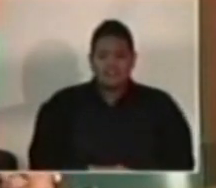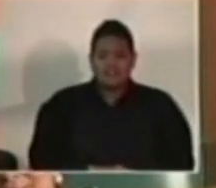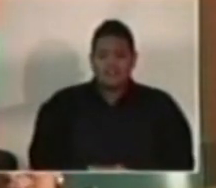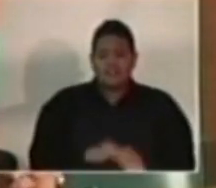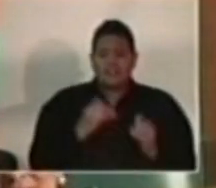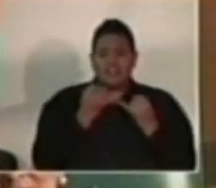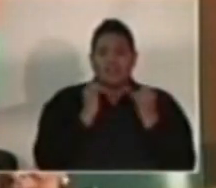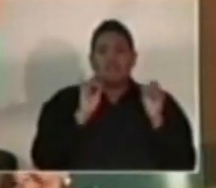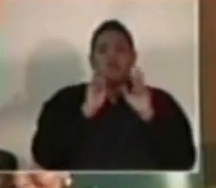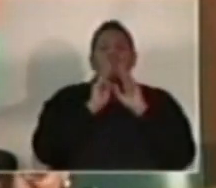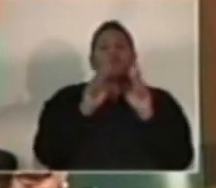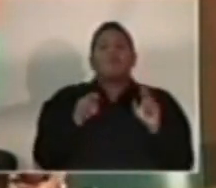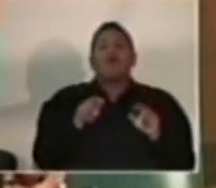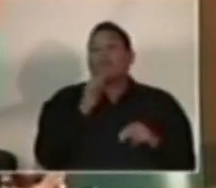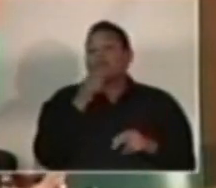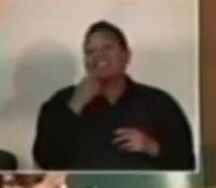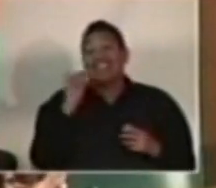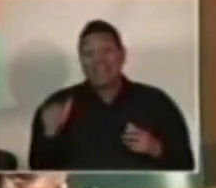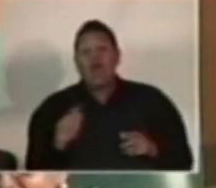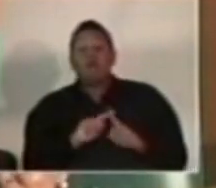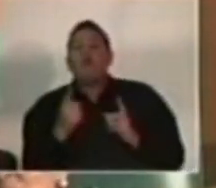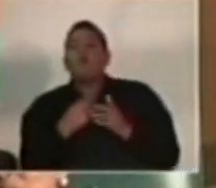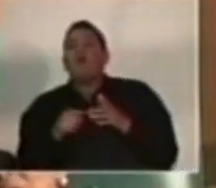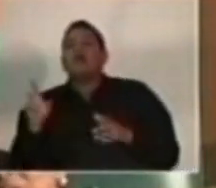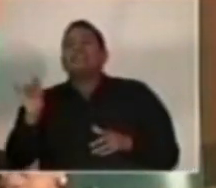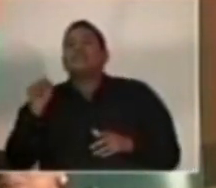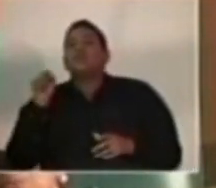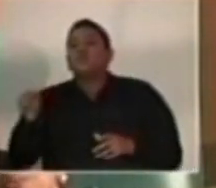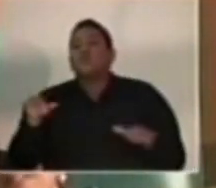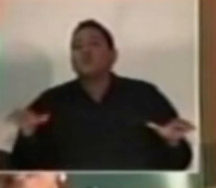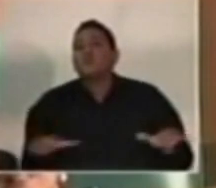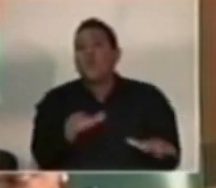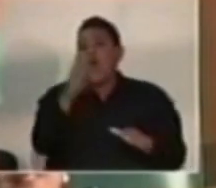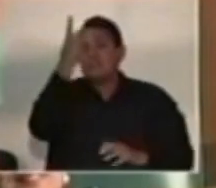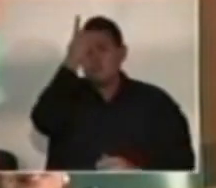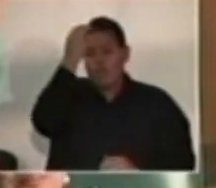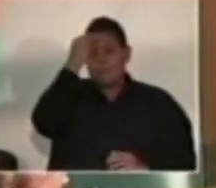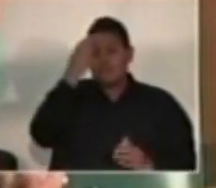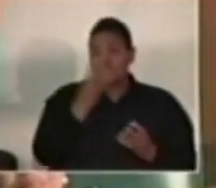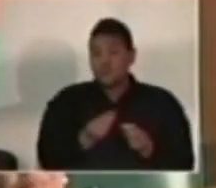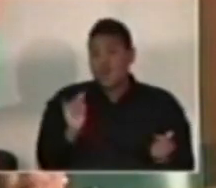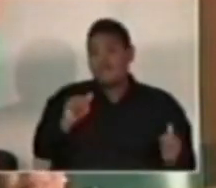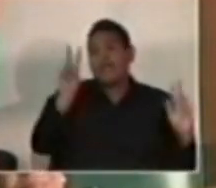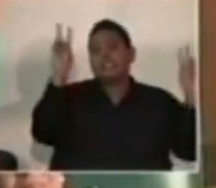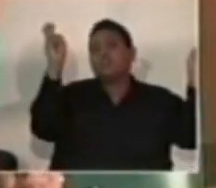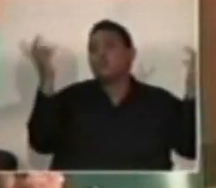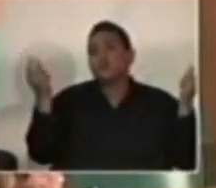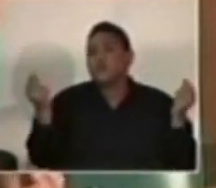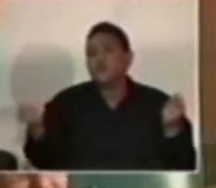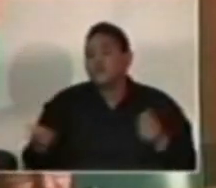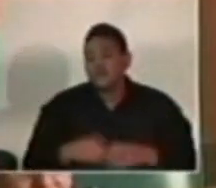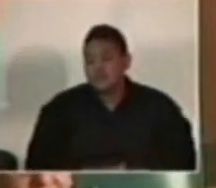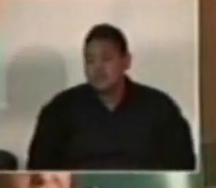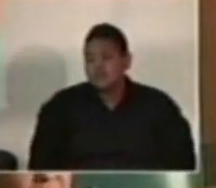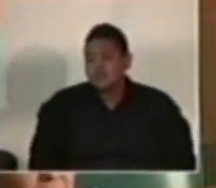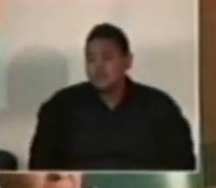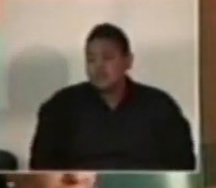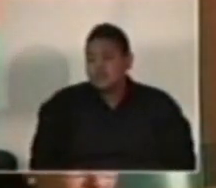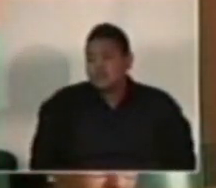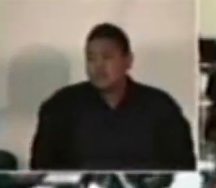Independent report, I'm not disputing that. What did you do as Prime Minister to resolve that?